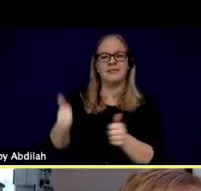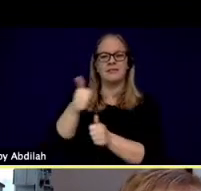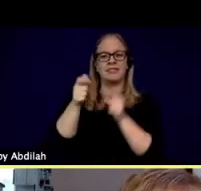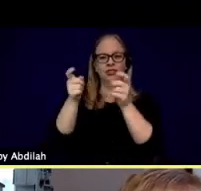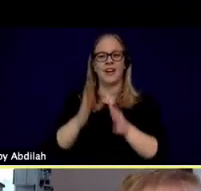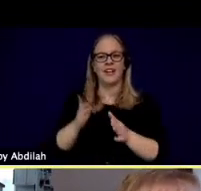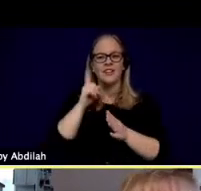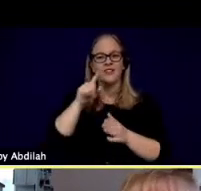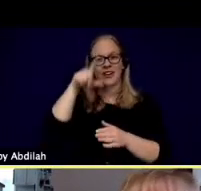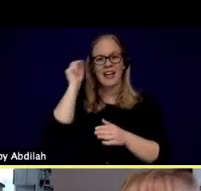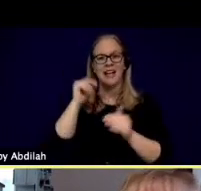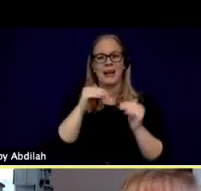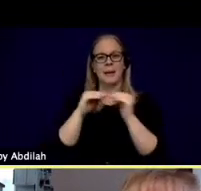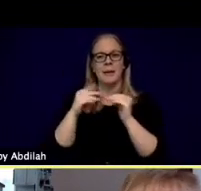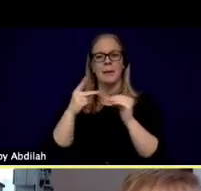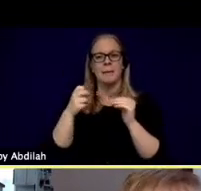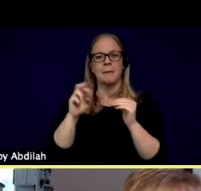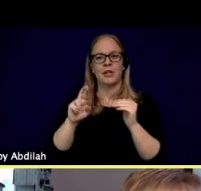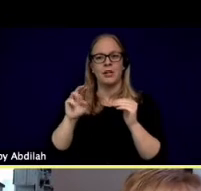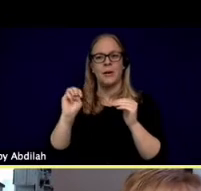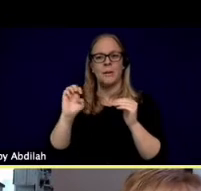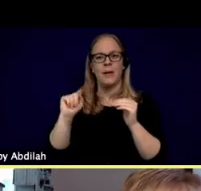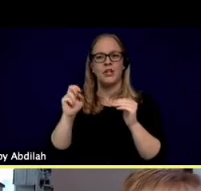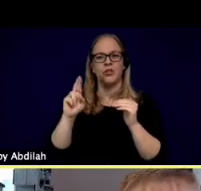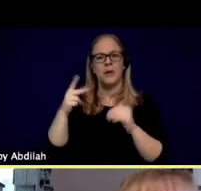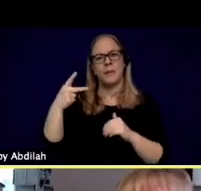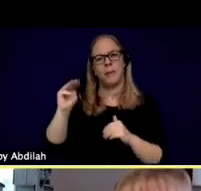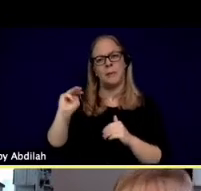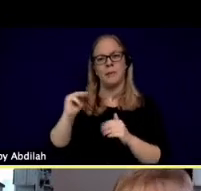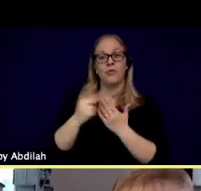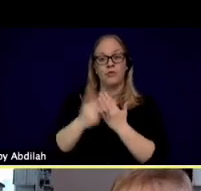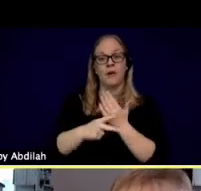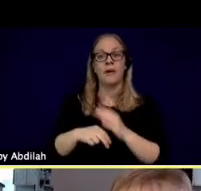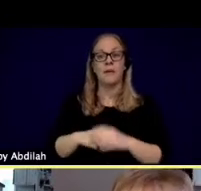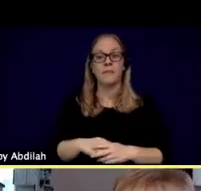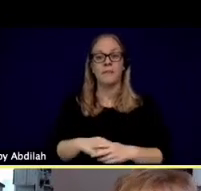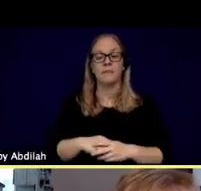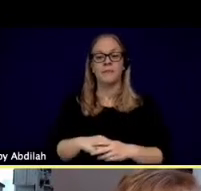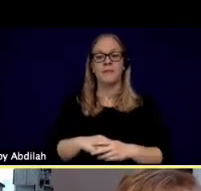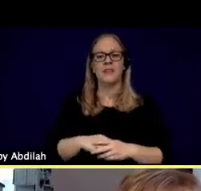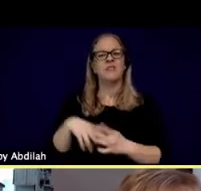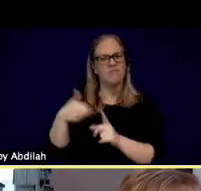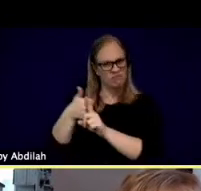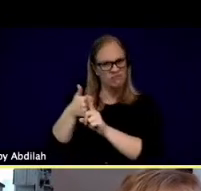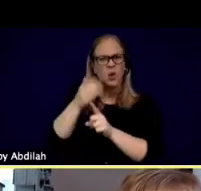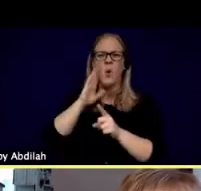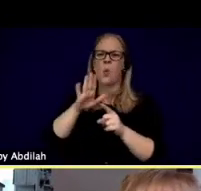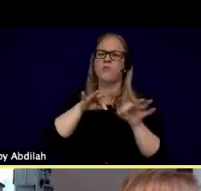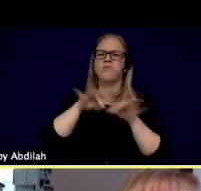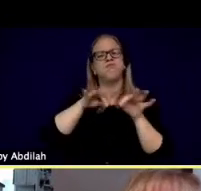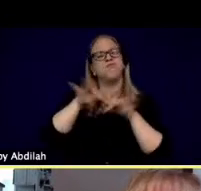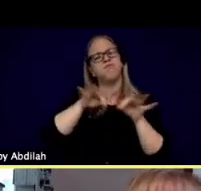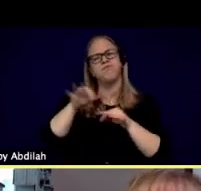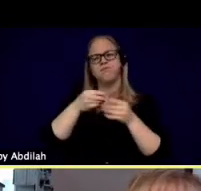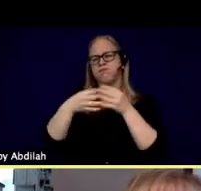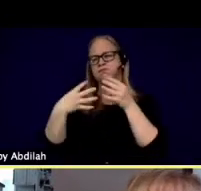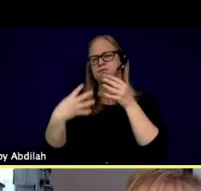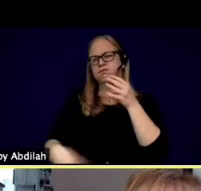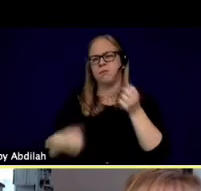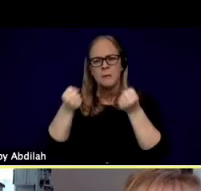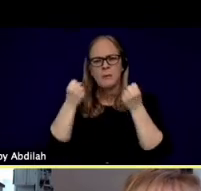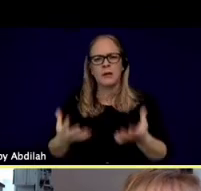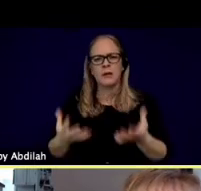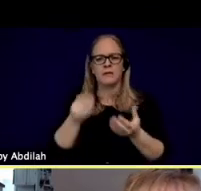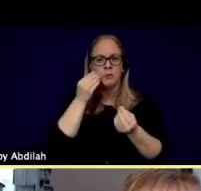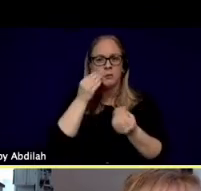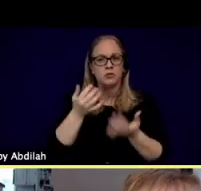program. Dr. Medwetsky will be covering a lot of information today. You can use the chat